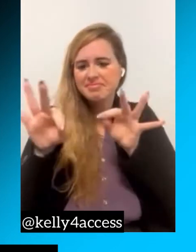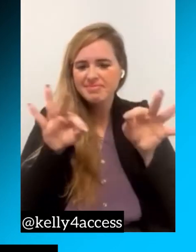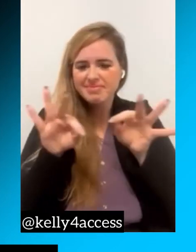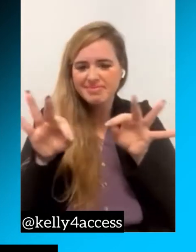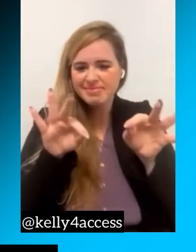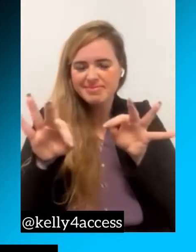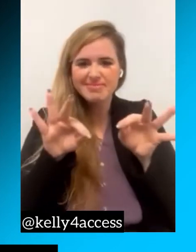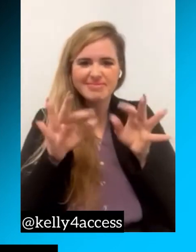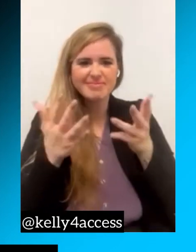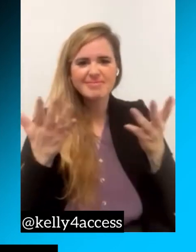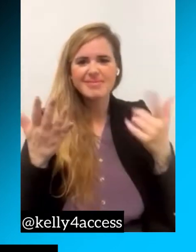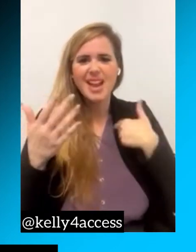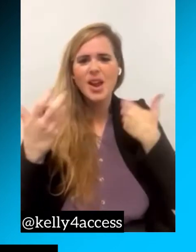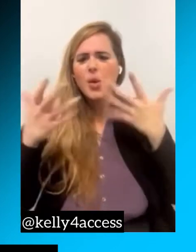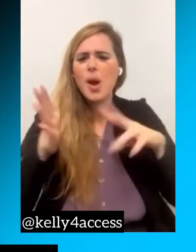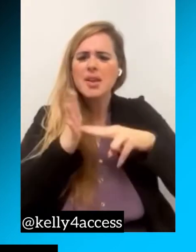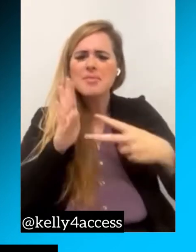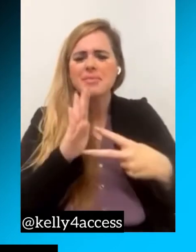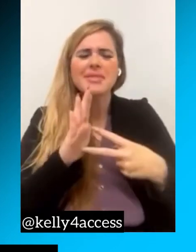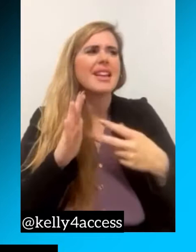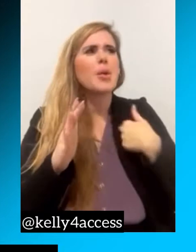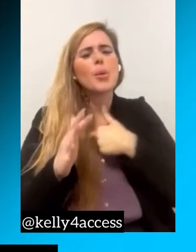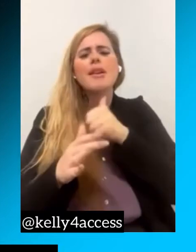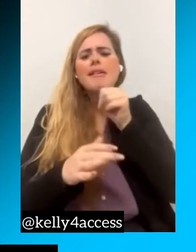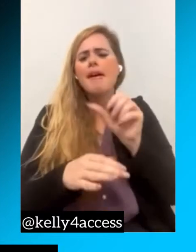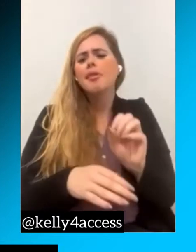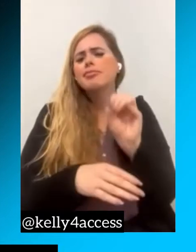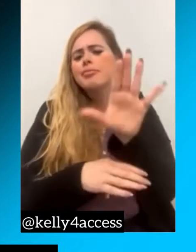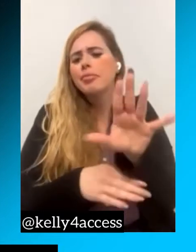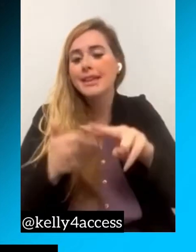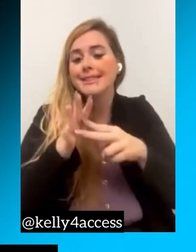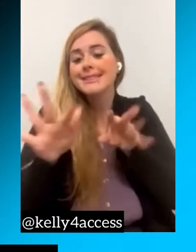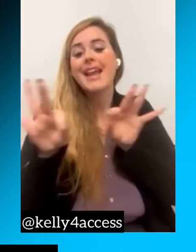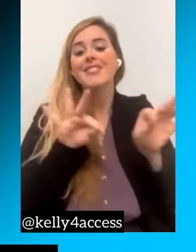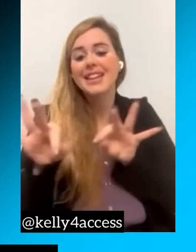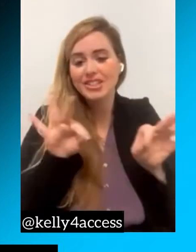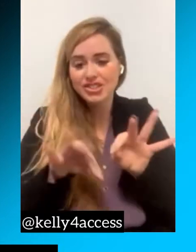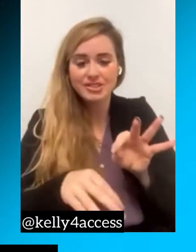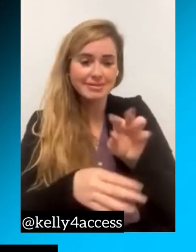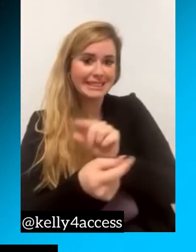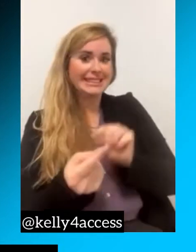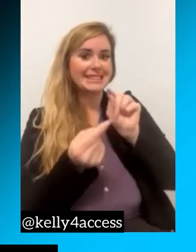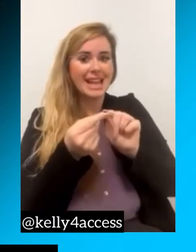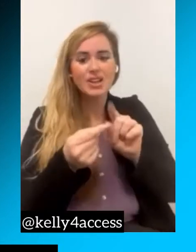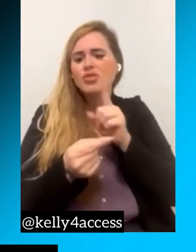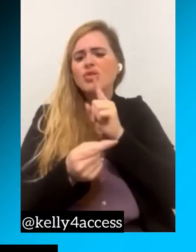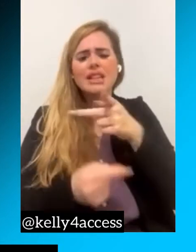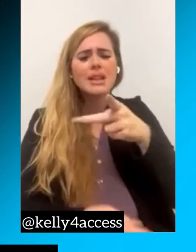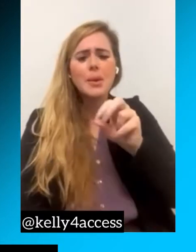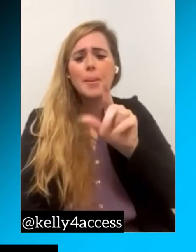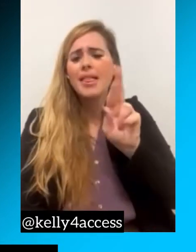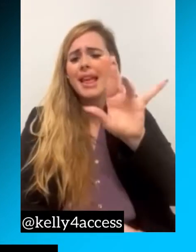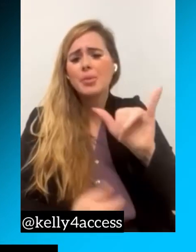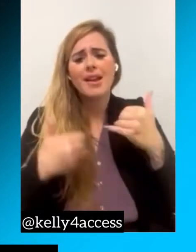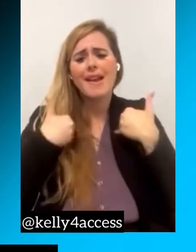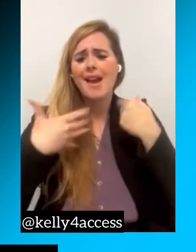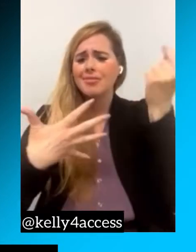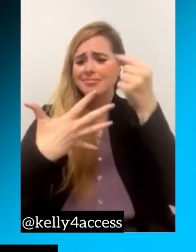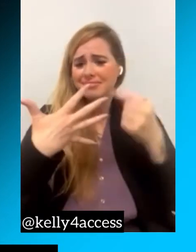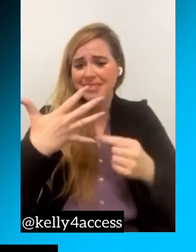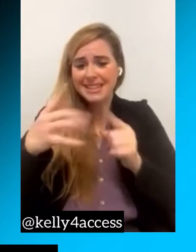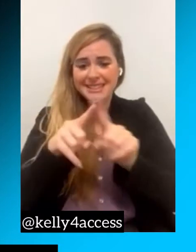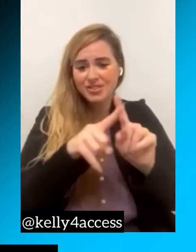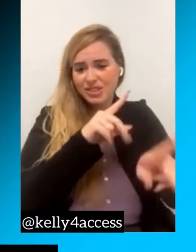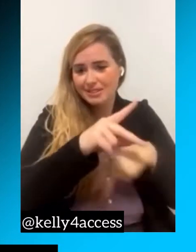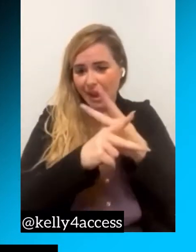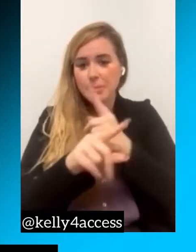I don't want to say of a definition because there's no true definition of polyamory. So varied, right? But we will give a little bit of an